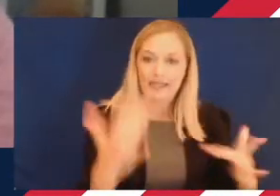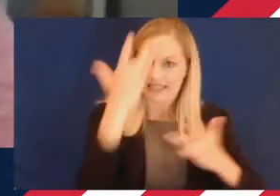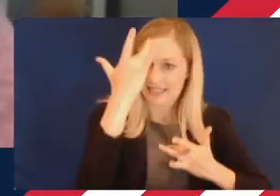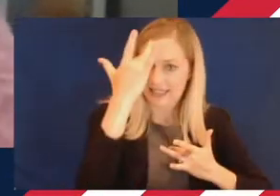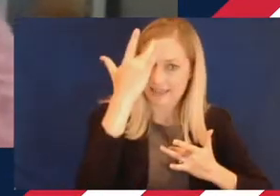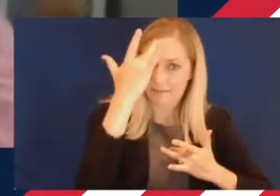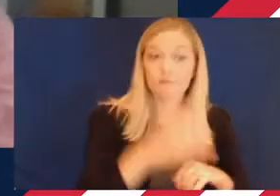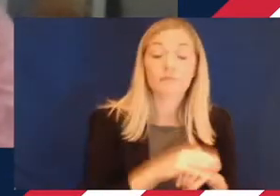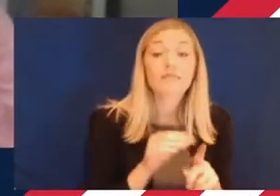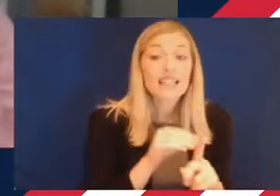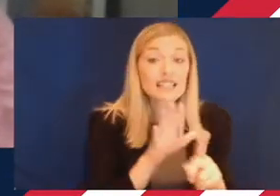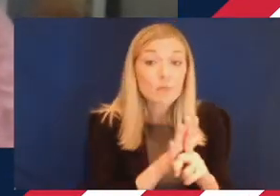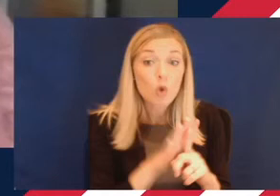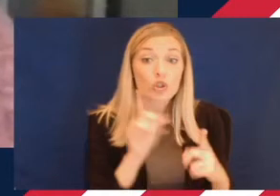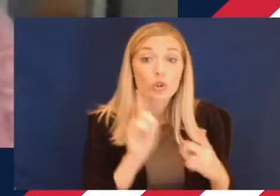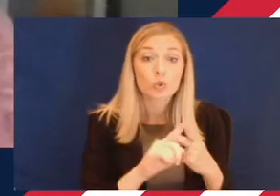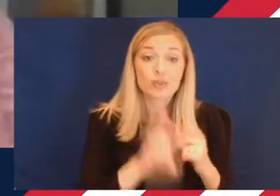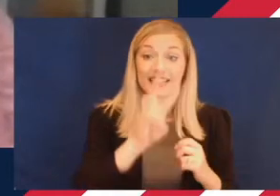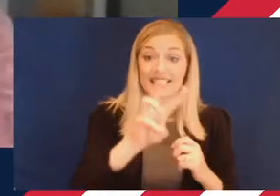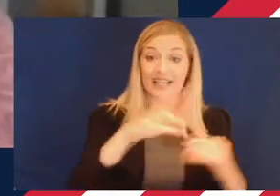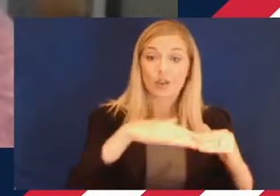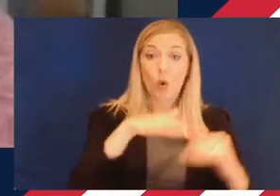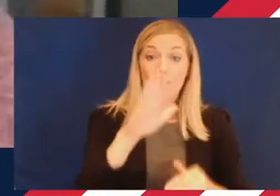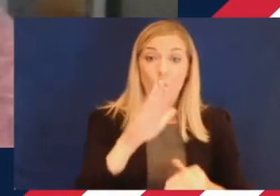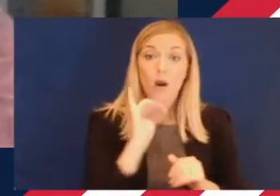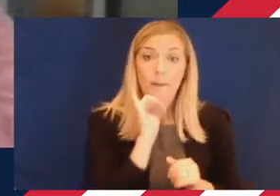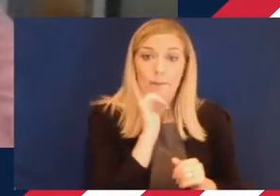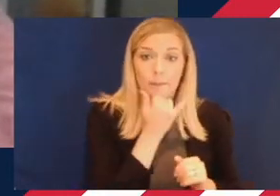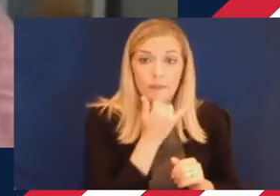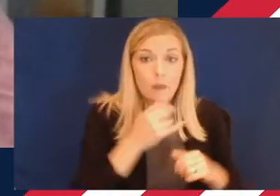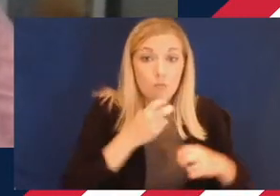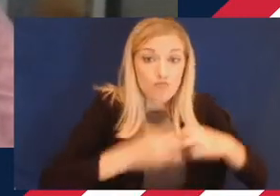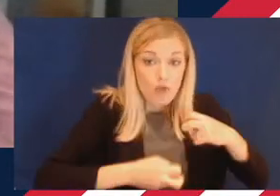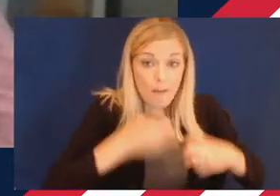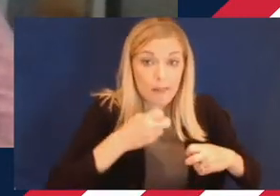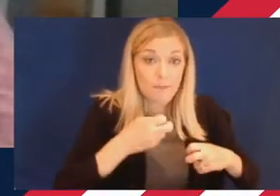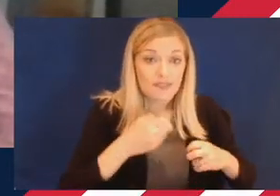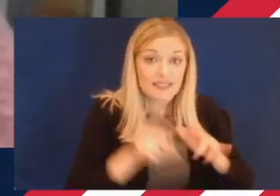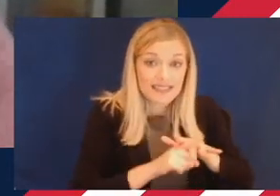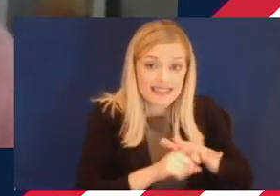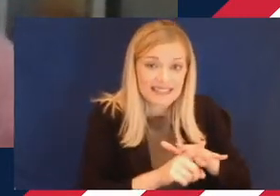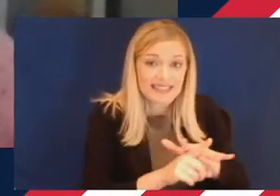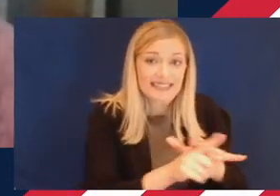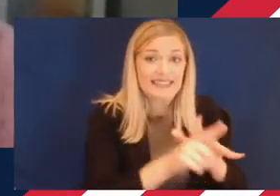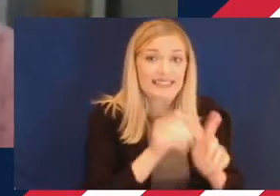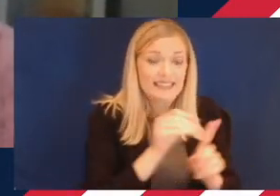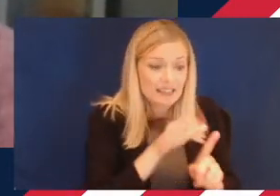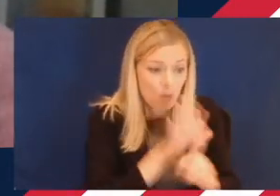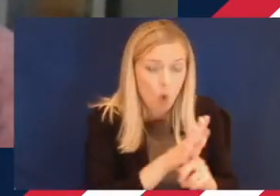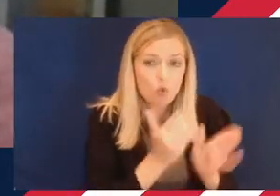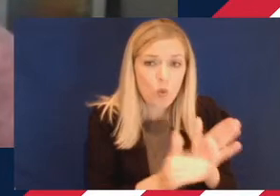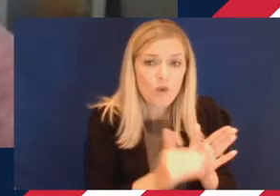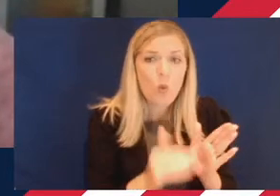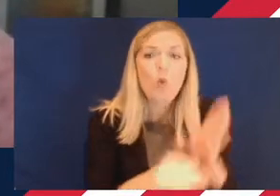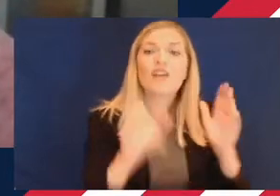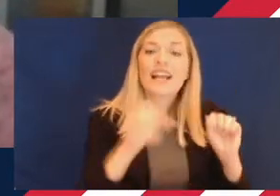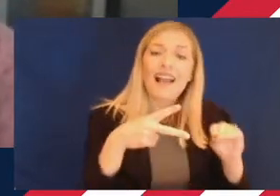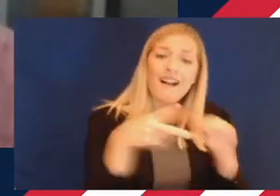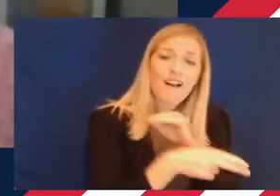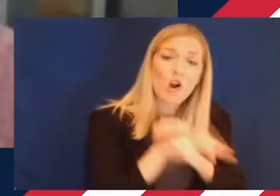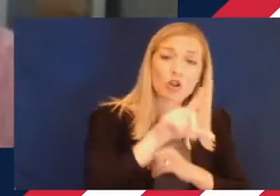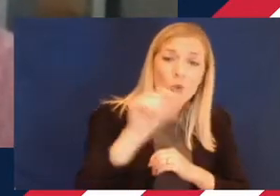more adverse childhood experiences can cut a child's life short by 20 years. The will to survive